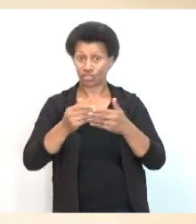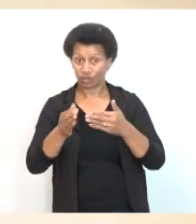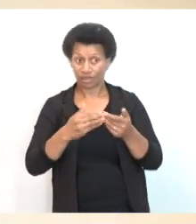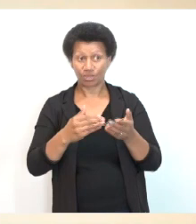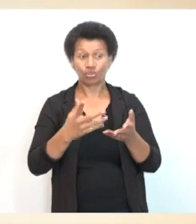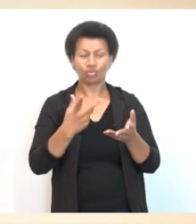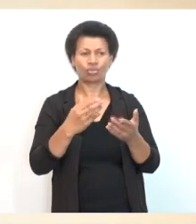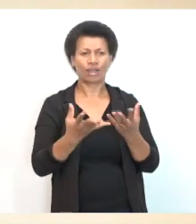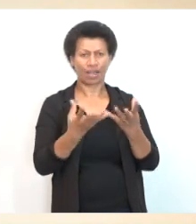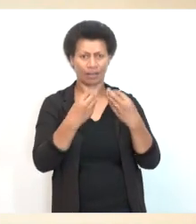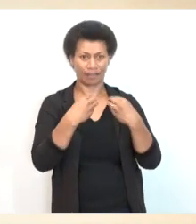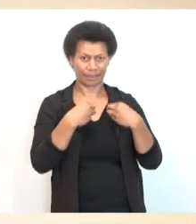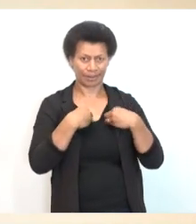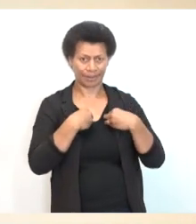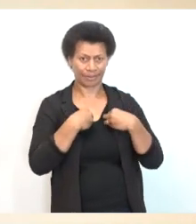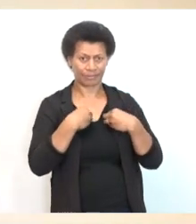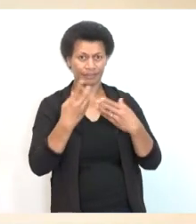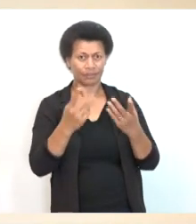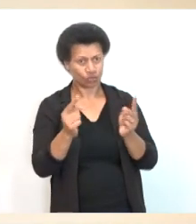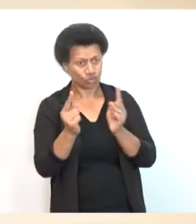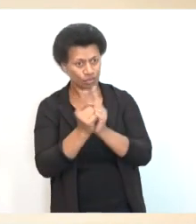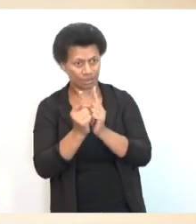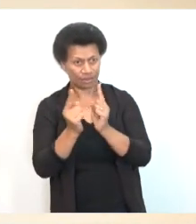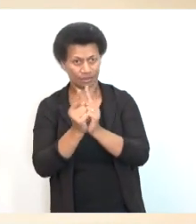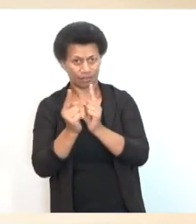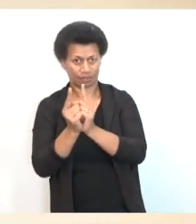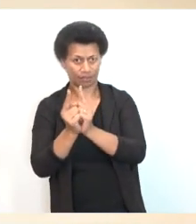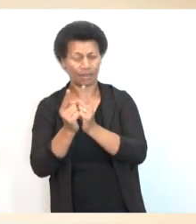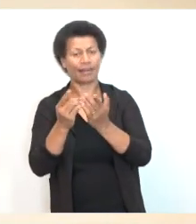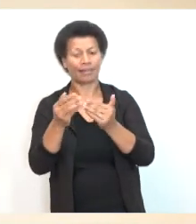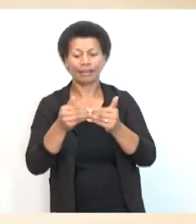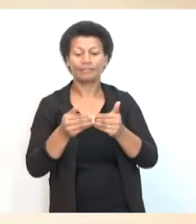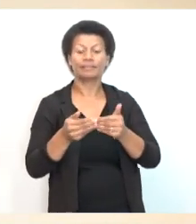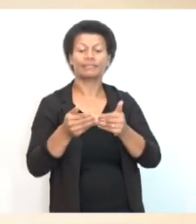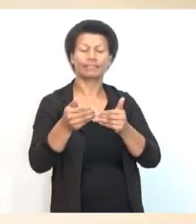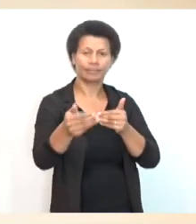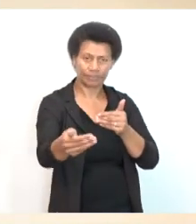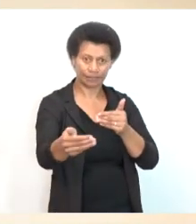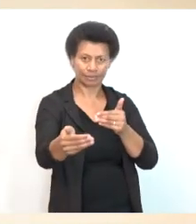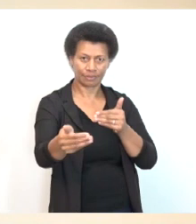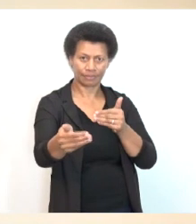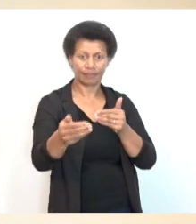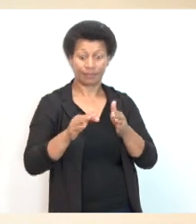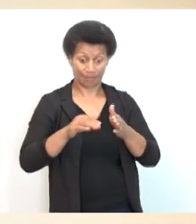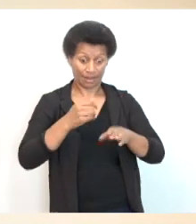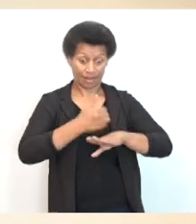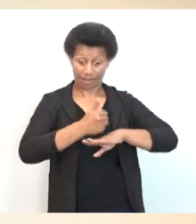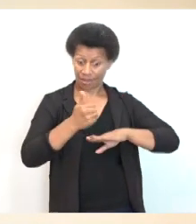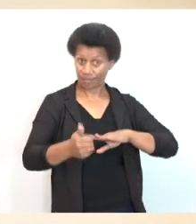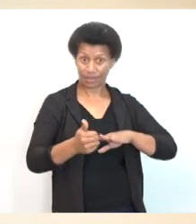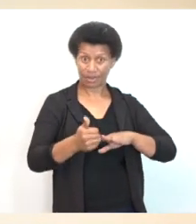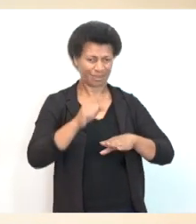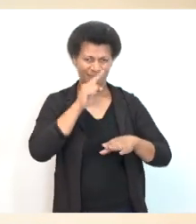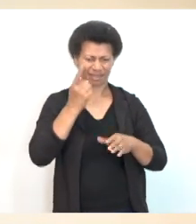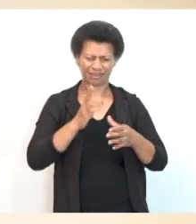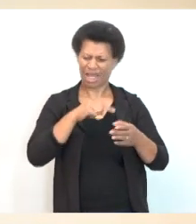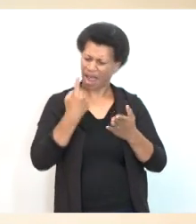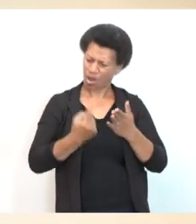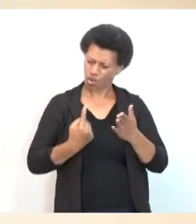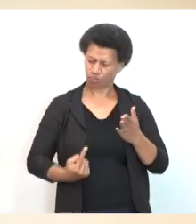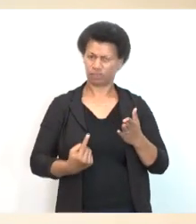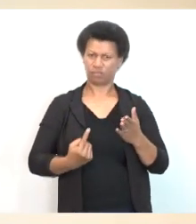So negotiate meaning you only gonna hire some of them, and what is the negotiation? Like, what's the talk Well, about? I